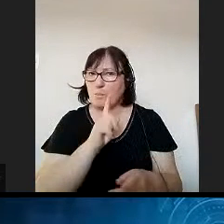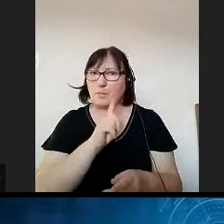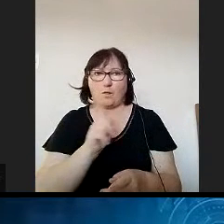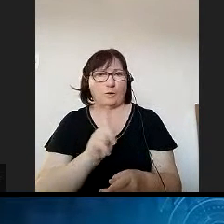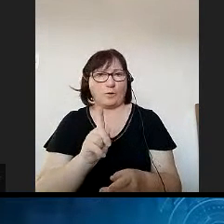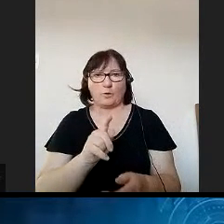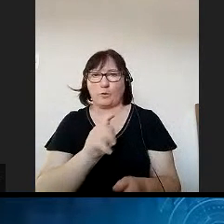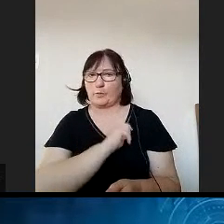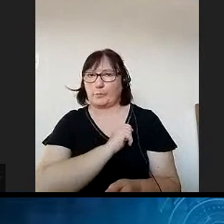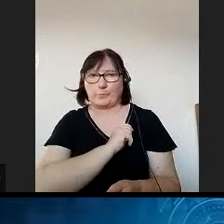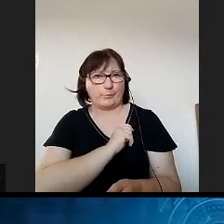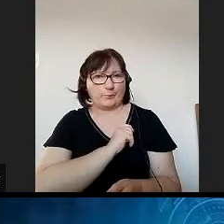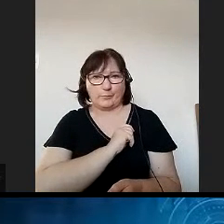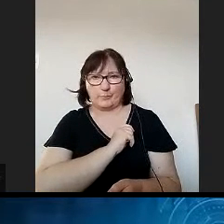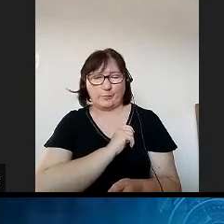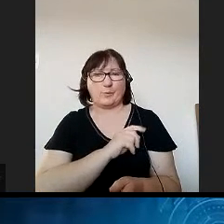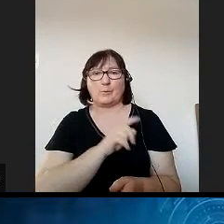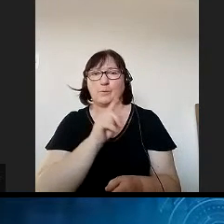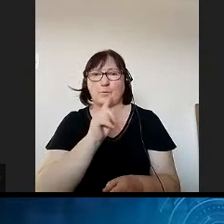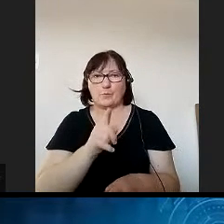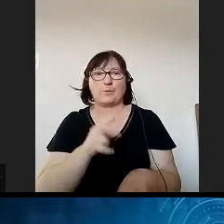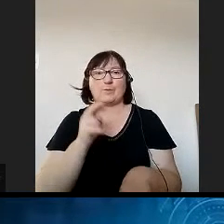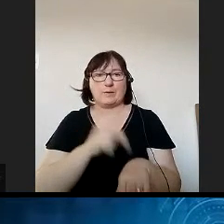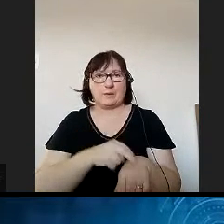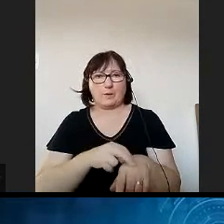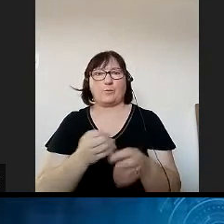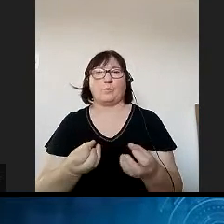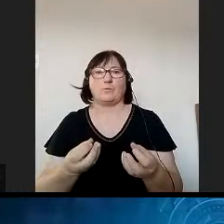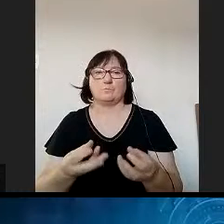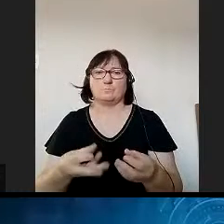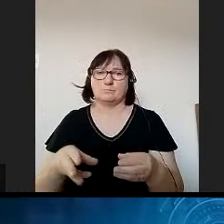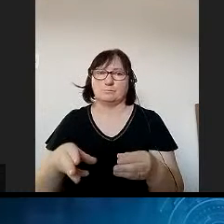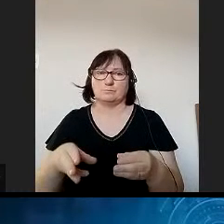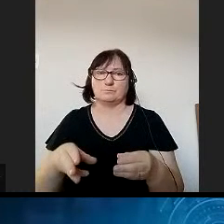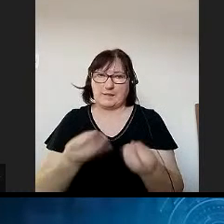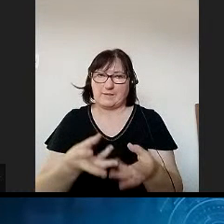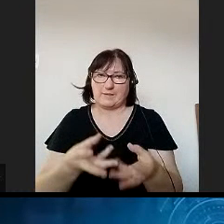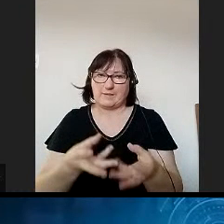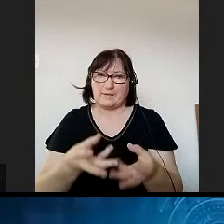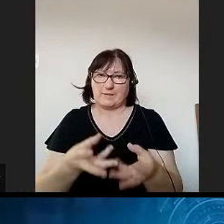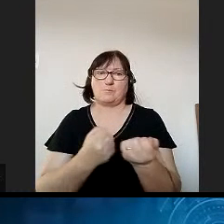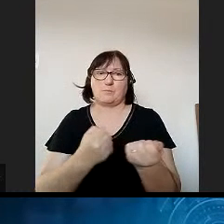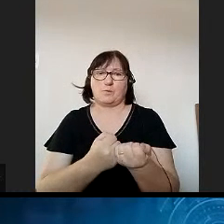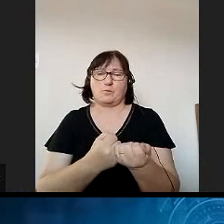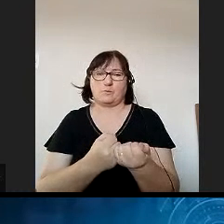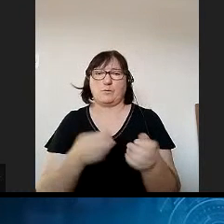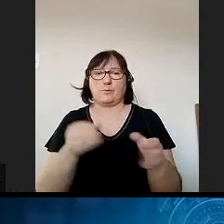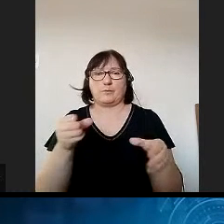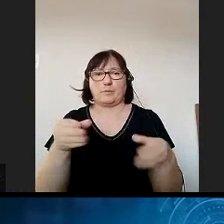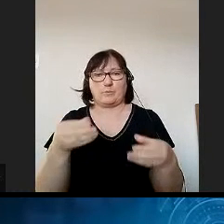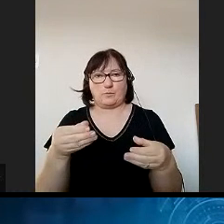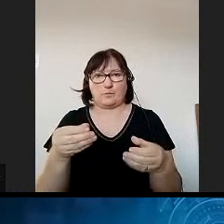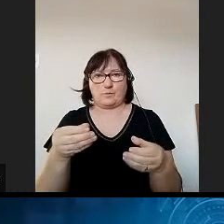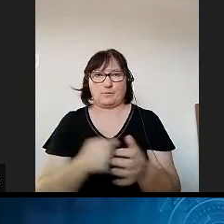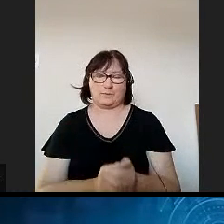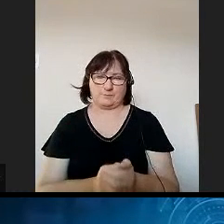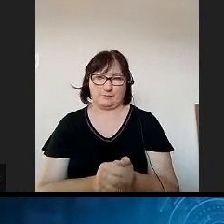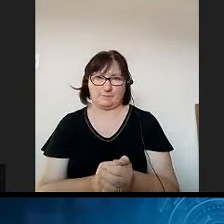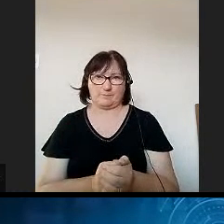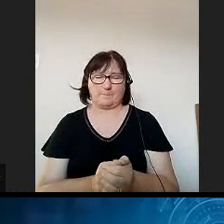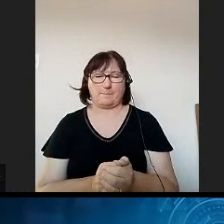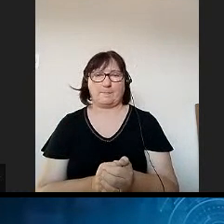itself is not accurate, and it also affects the turnaround time. You remember on the slide that was the